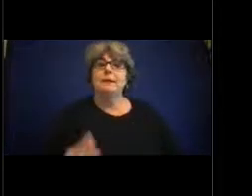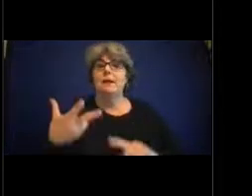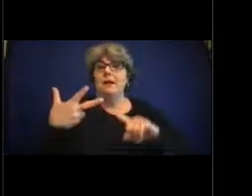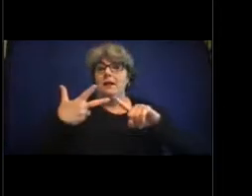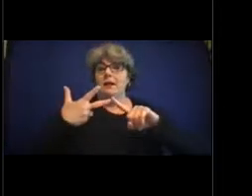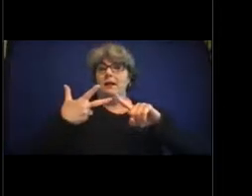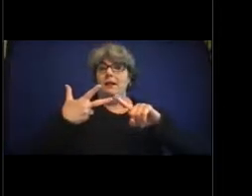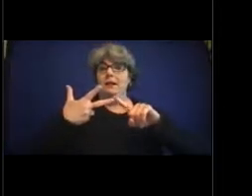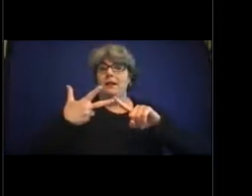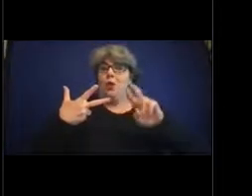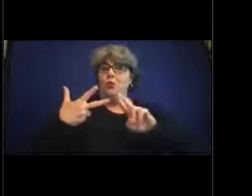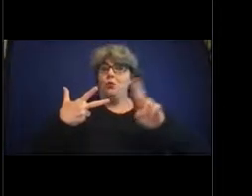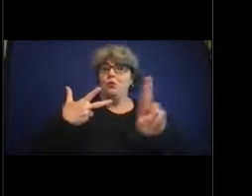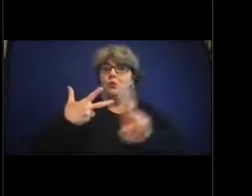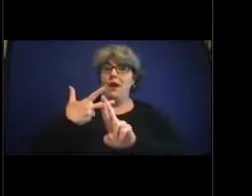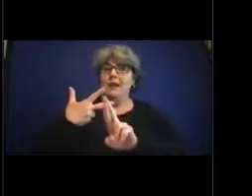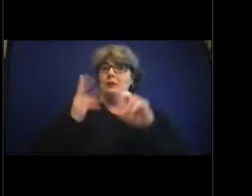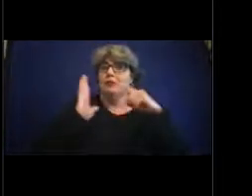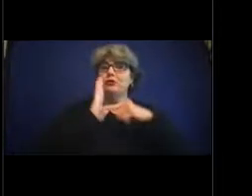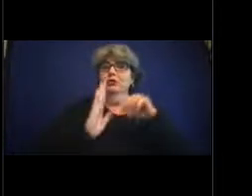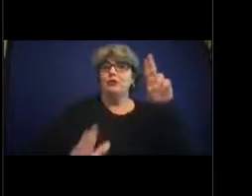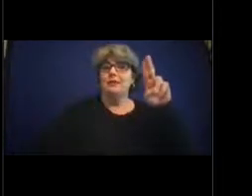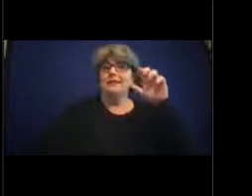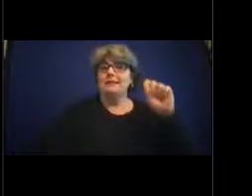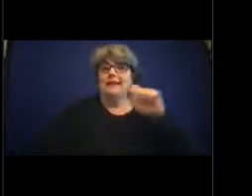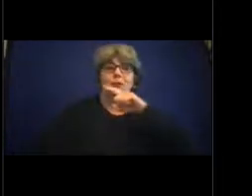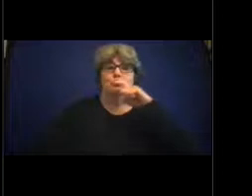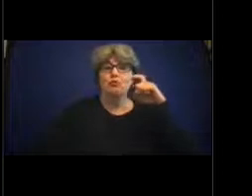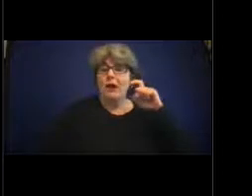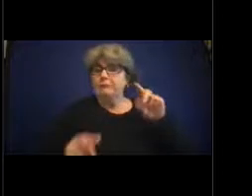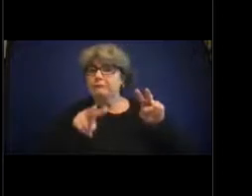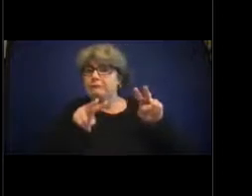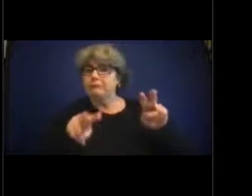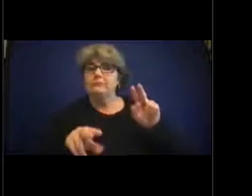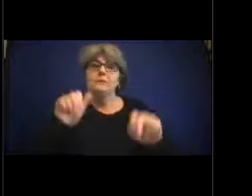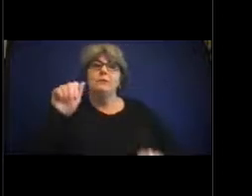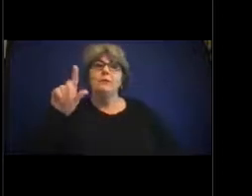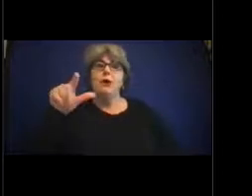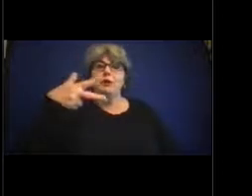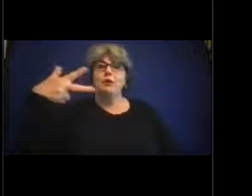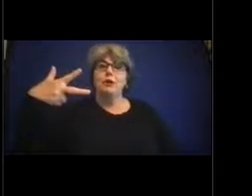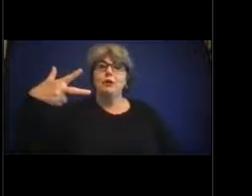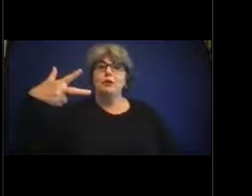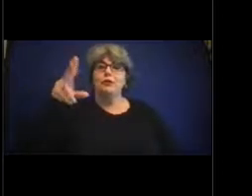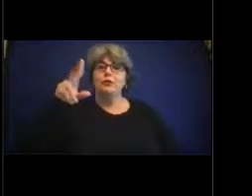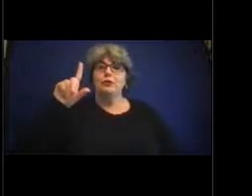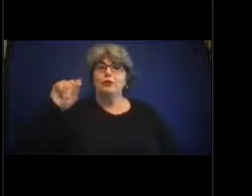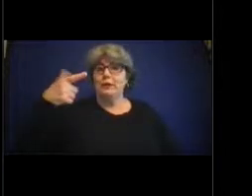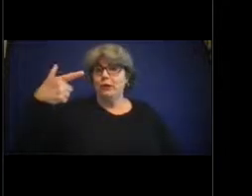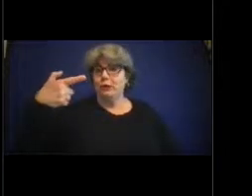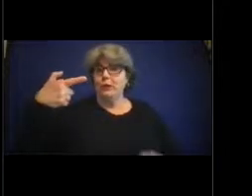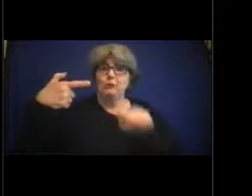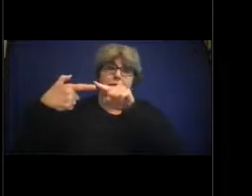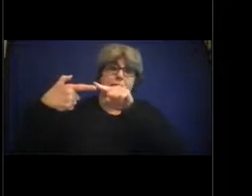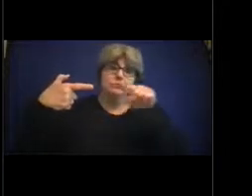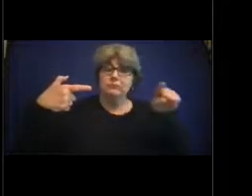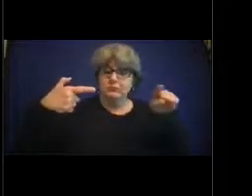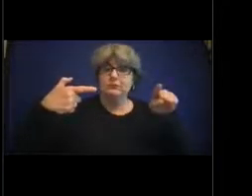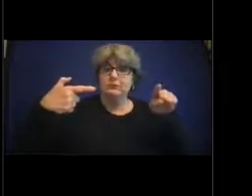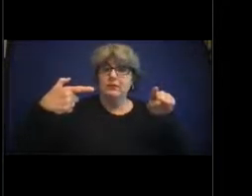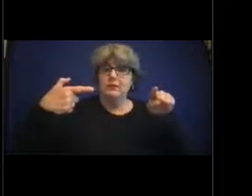the image on the right shows the United States Drought Monitor from August 3rd of 2021 after